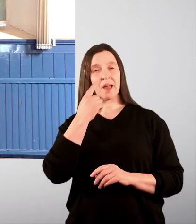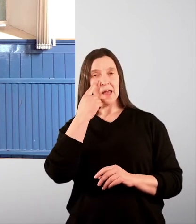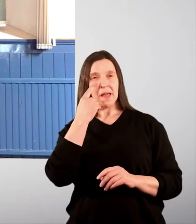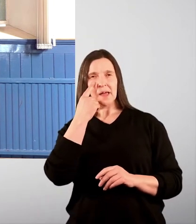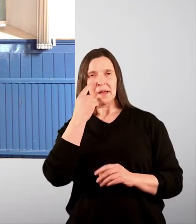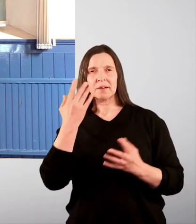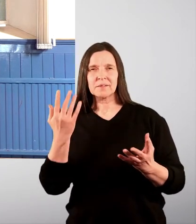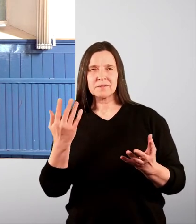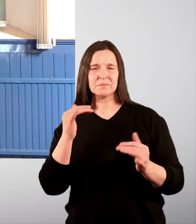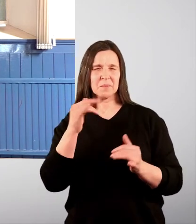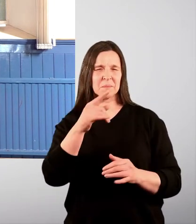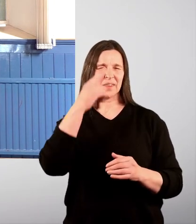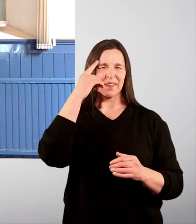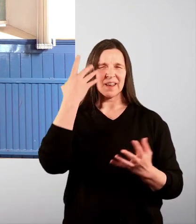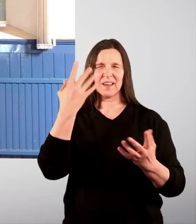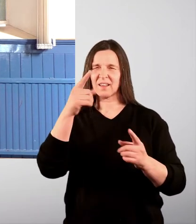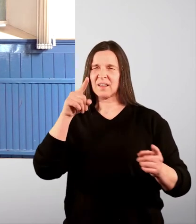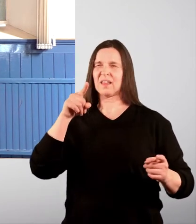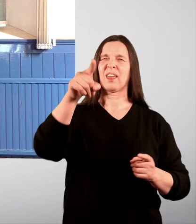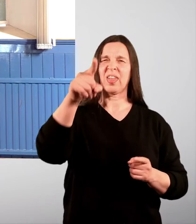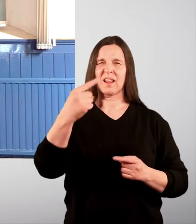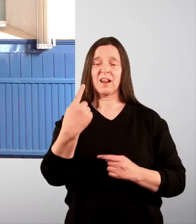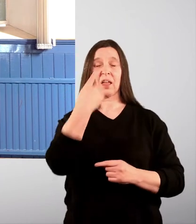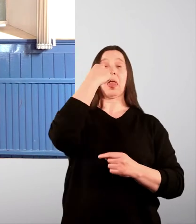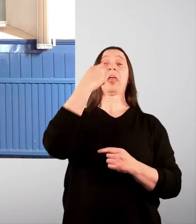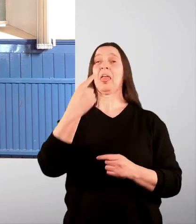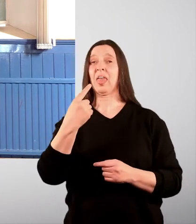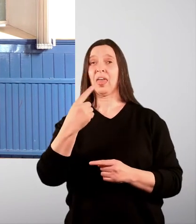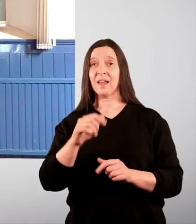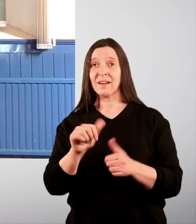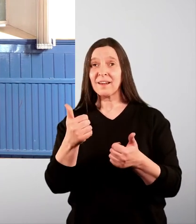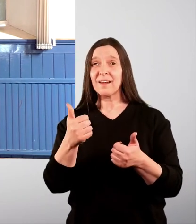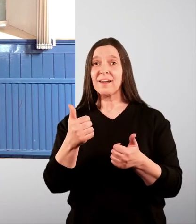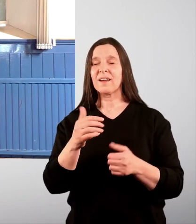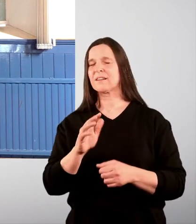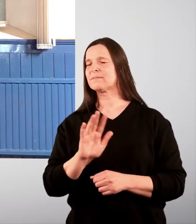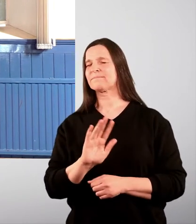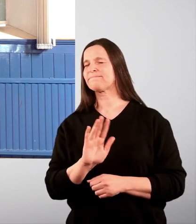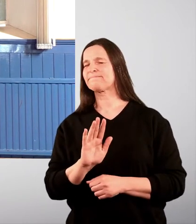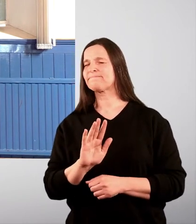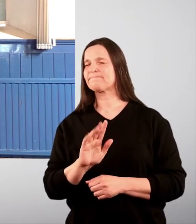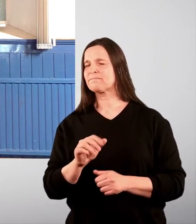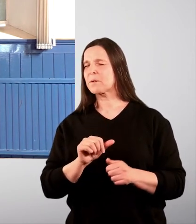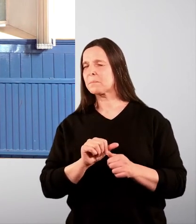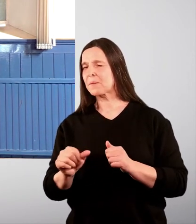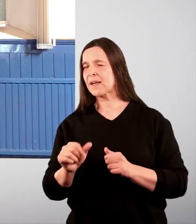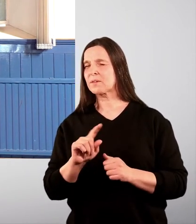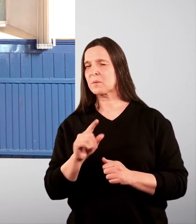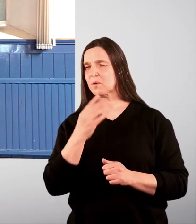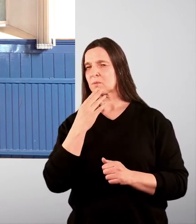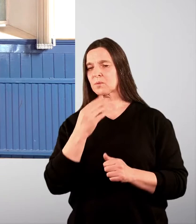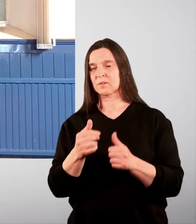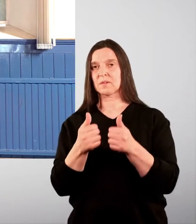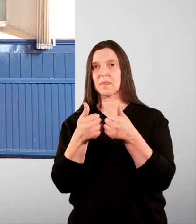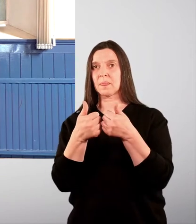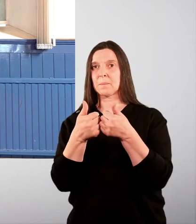you come around to the eye area, when we ask people what do you do with the eyes, a lot of people think about poking the eye with a single finger. And that's not ideal